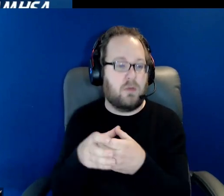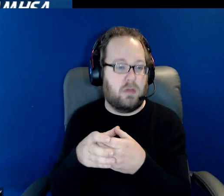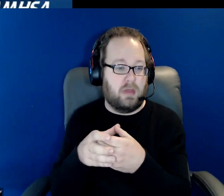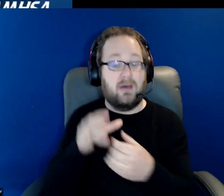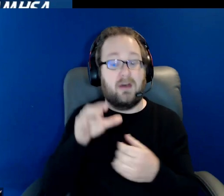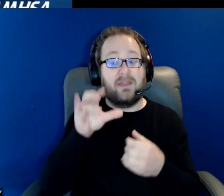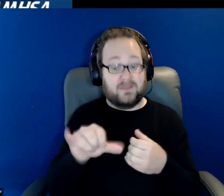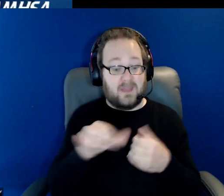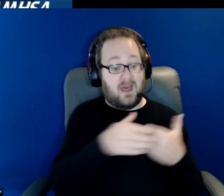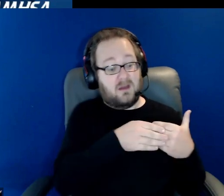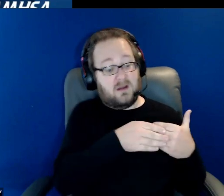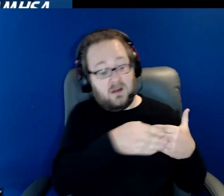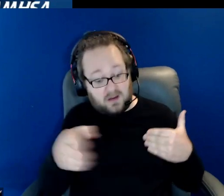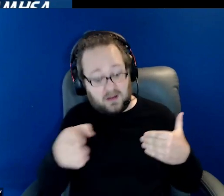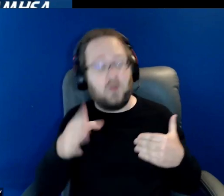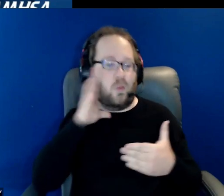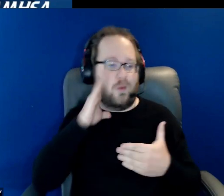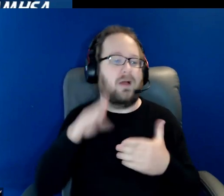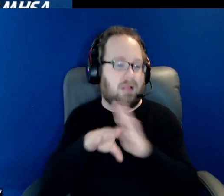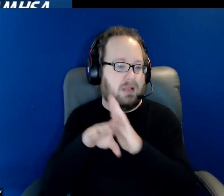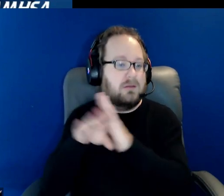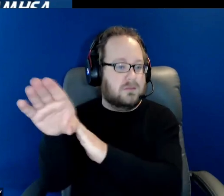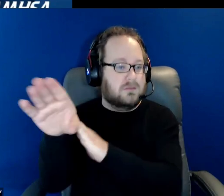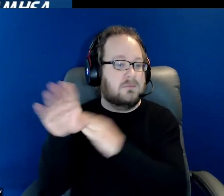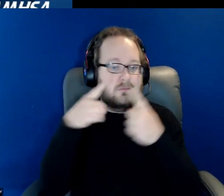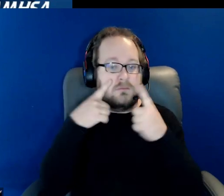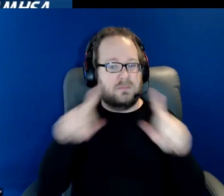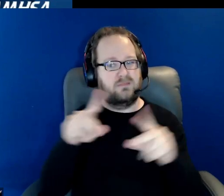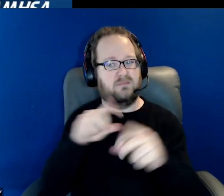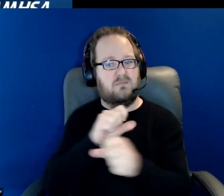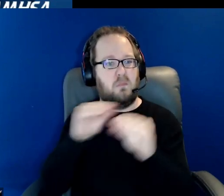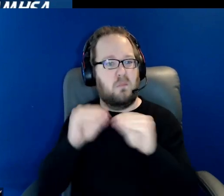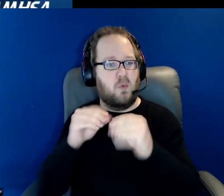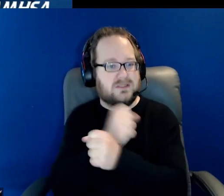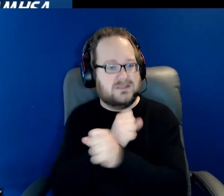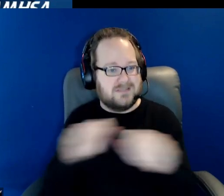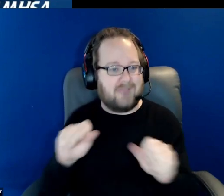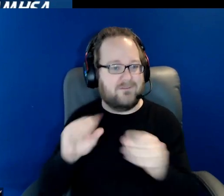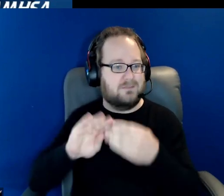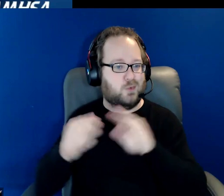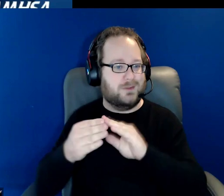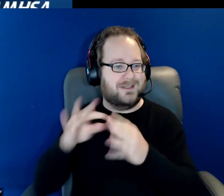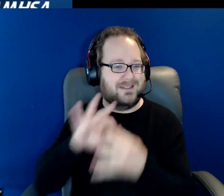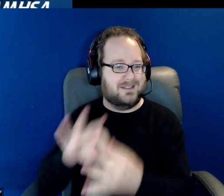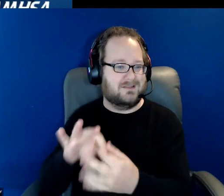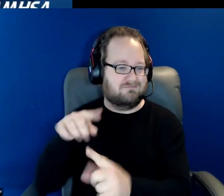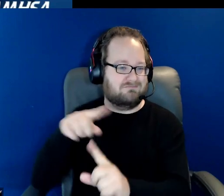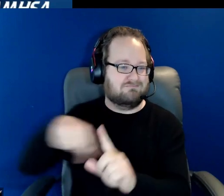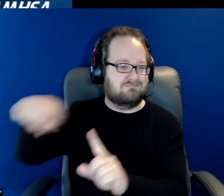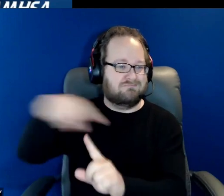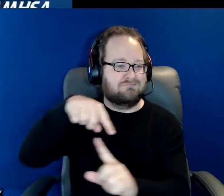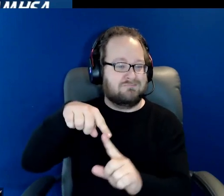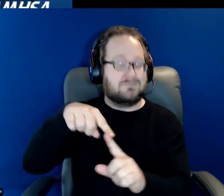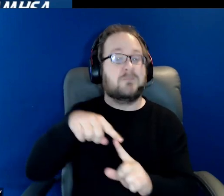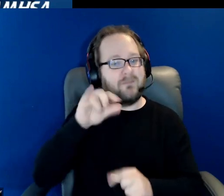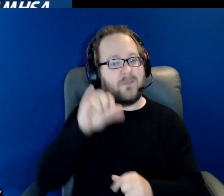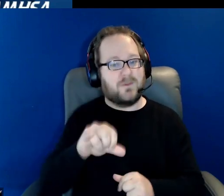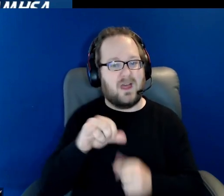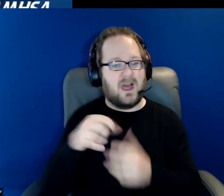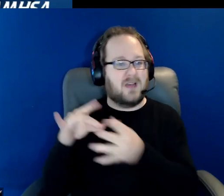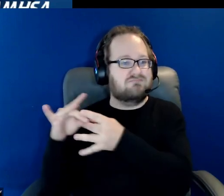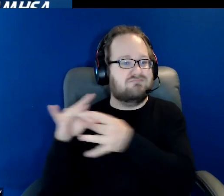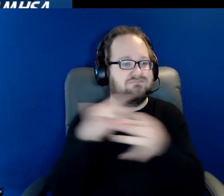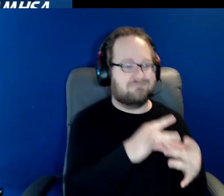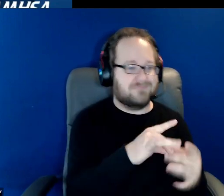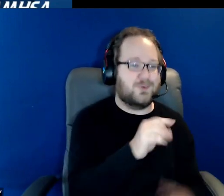for everyone. This builds on the basic concepts of the ADA, the idea that planning for